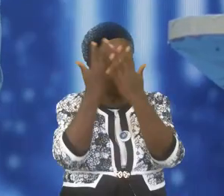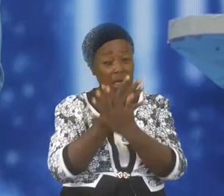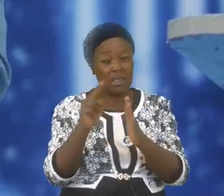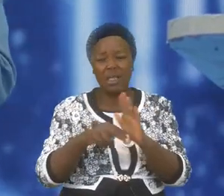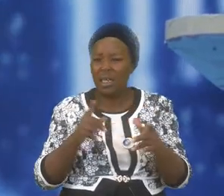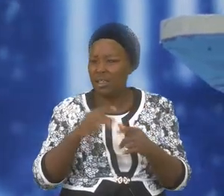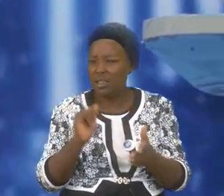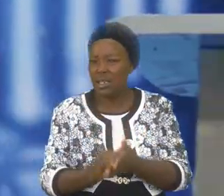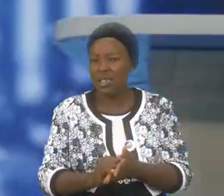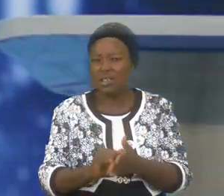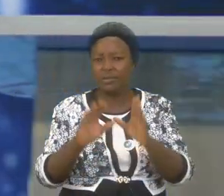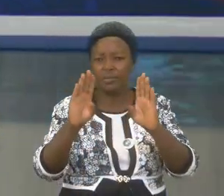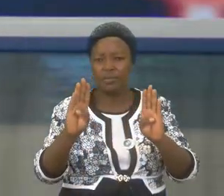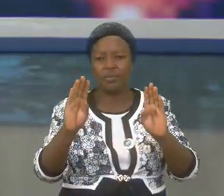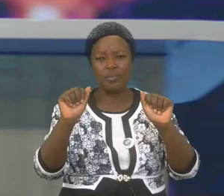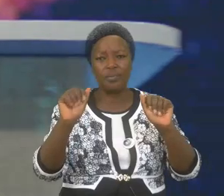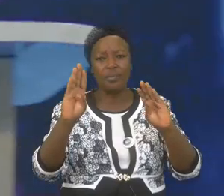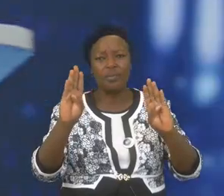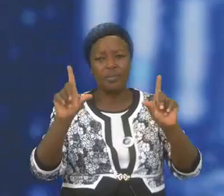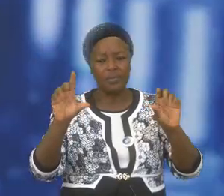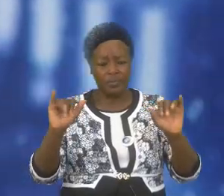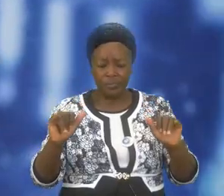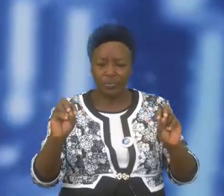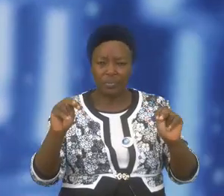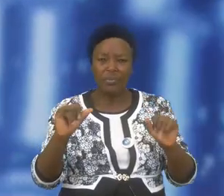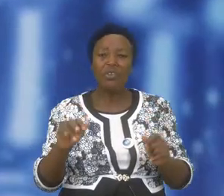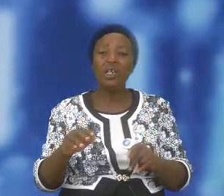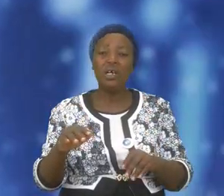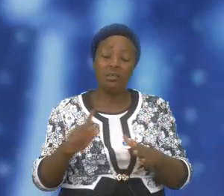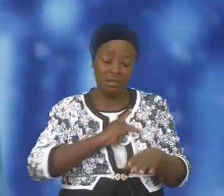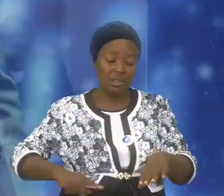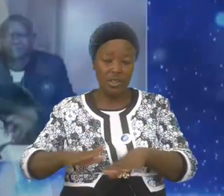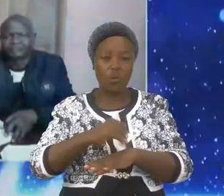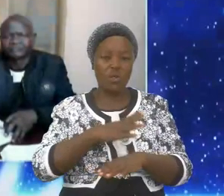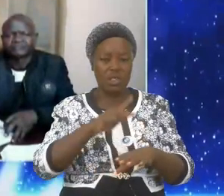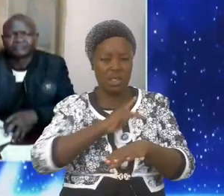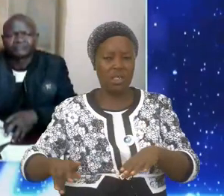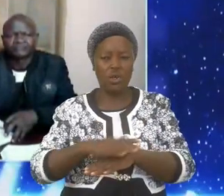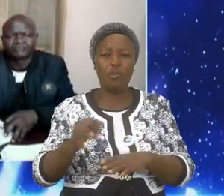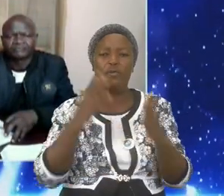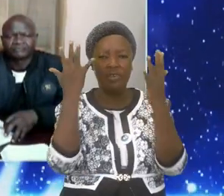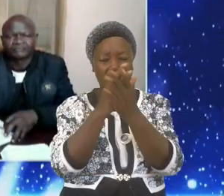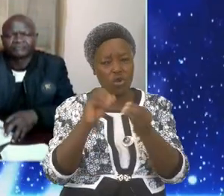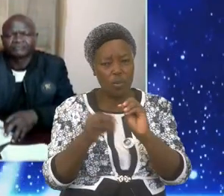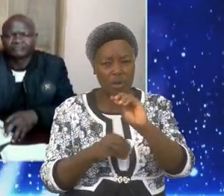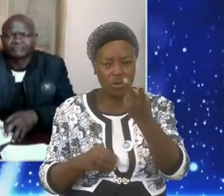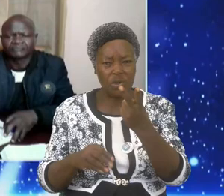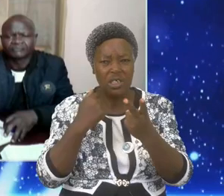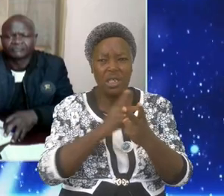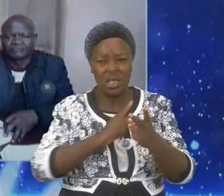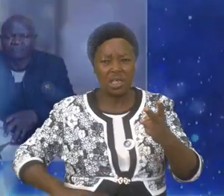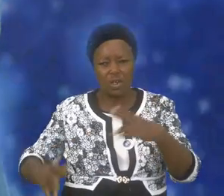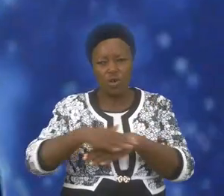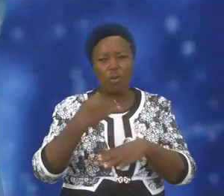darkness. Number two, the kingdom of disease. The kingdom